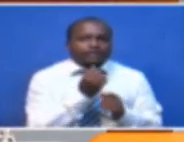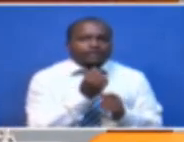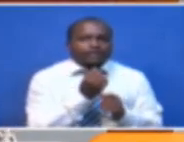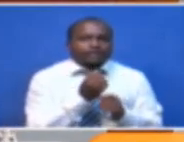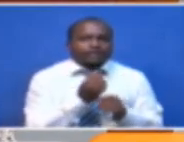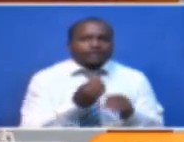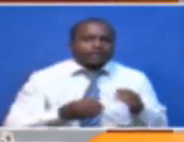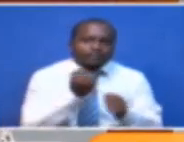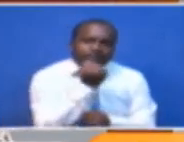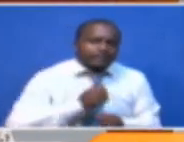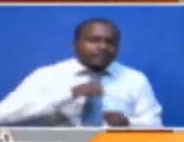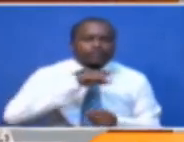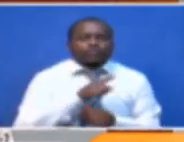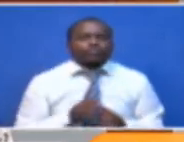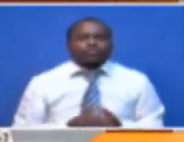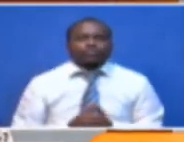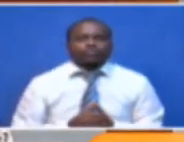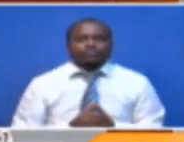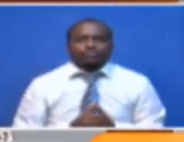How can you be the same?